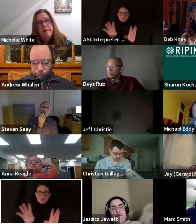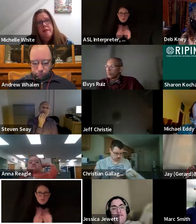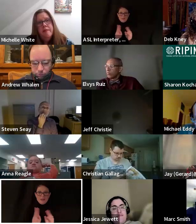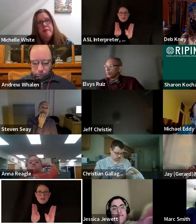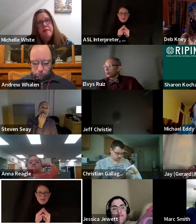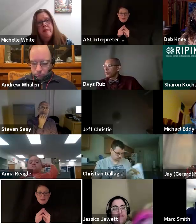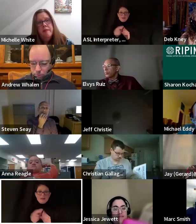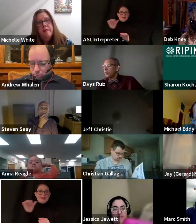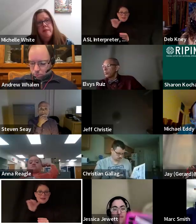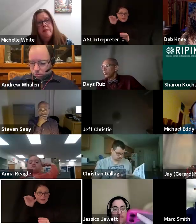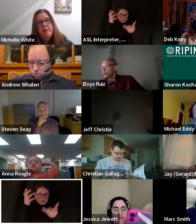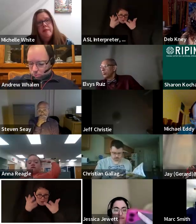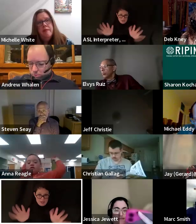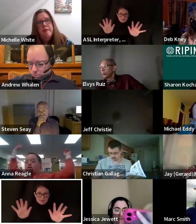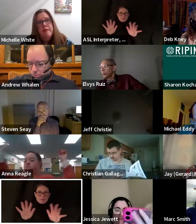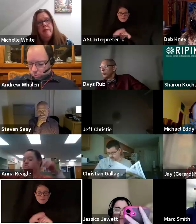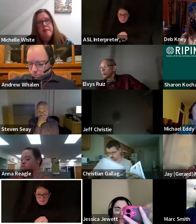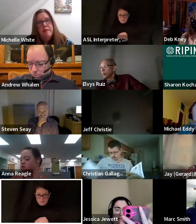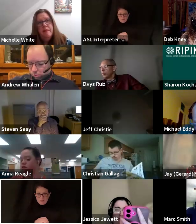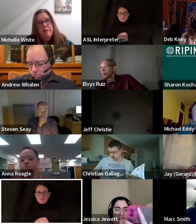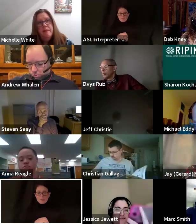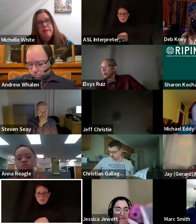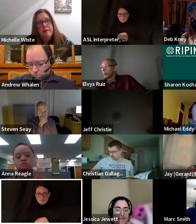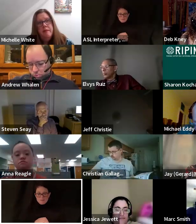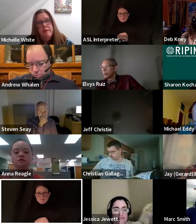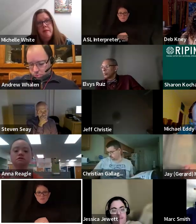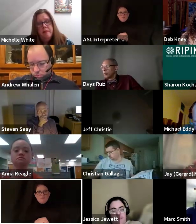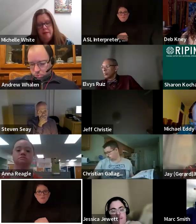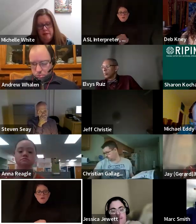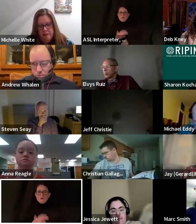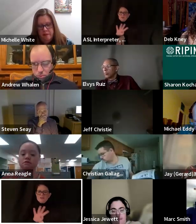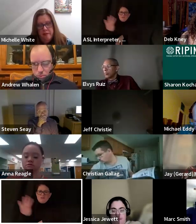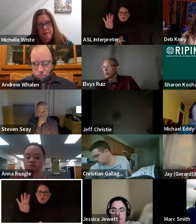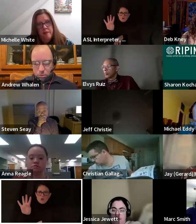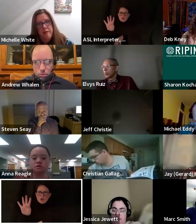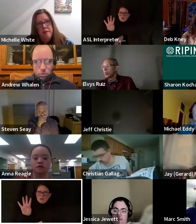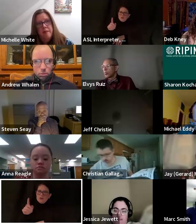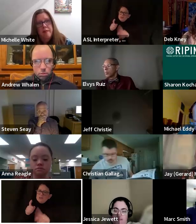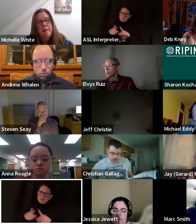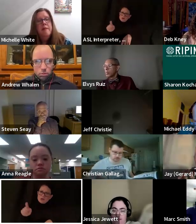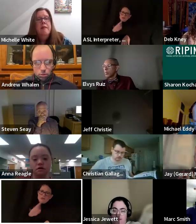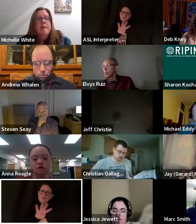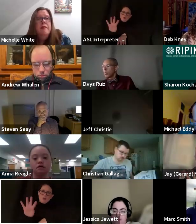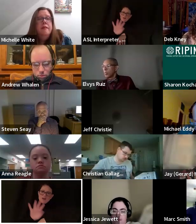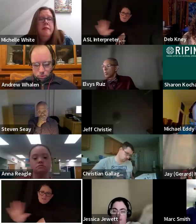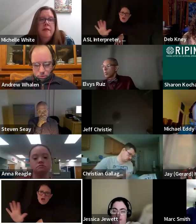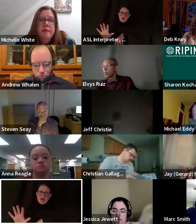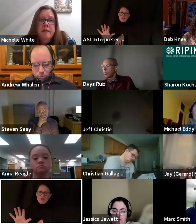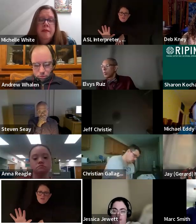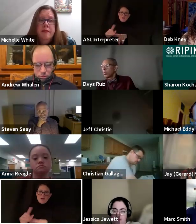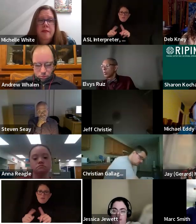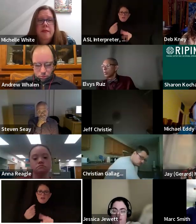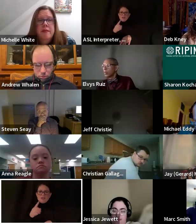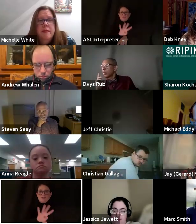meeting yesterday. It was from 4 to, well, it was supposed to be from 4 to 5. It went from